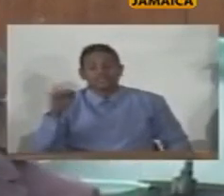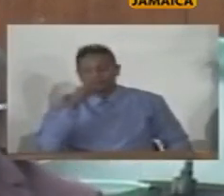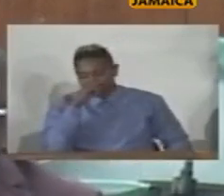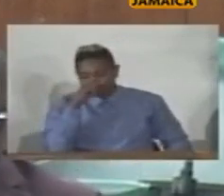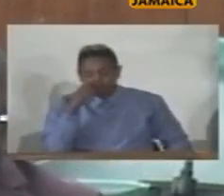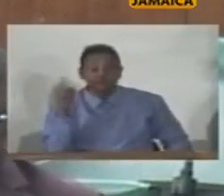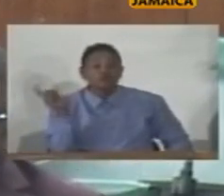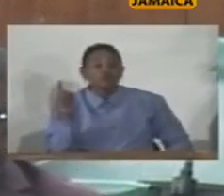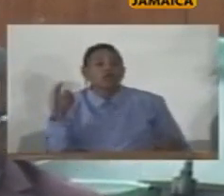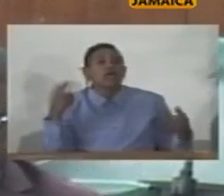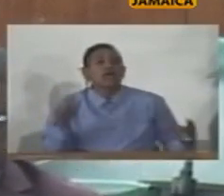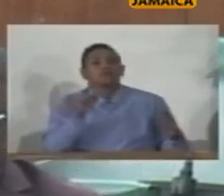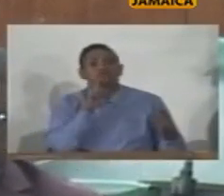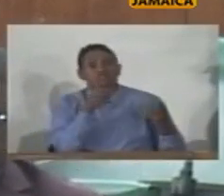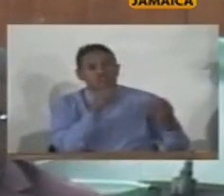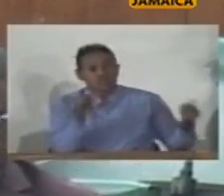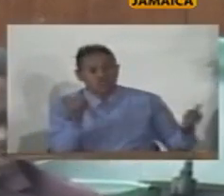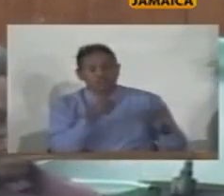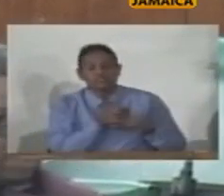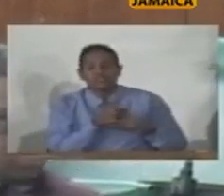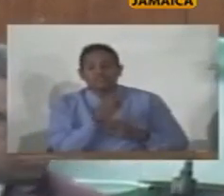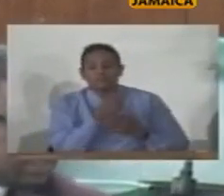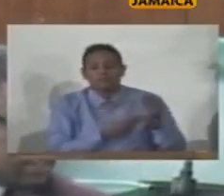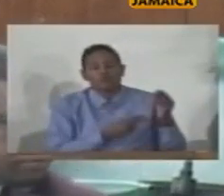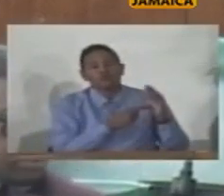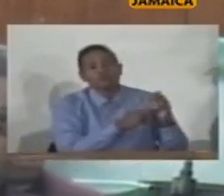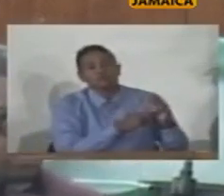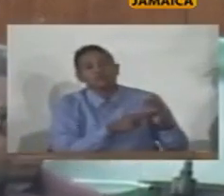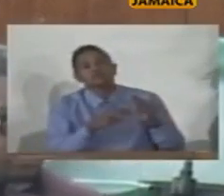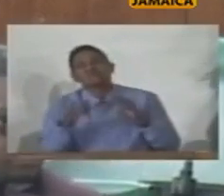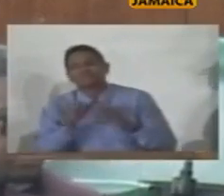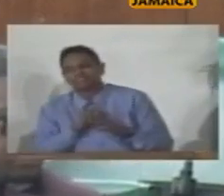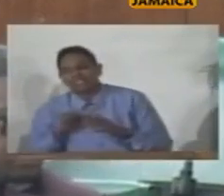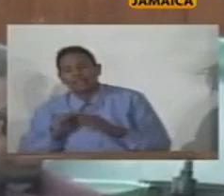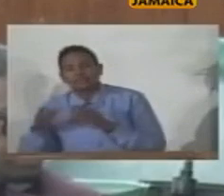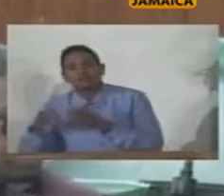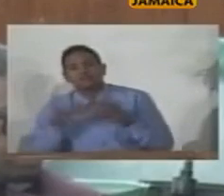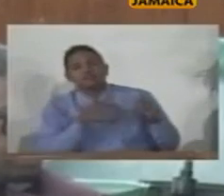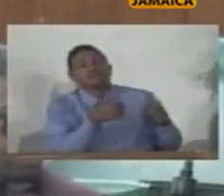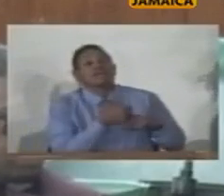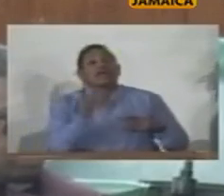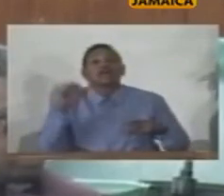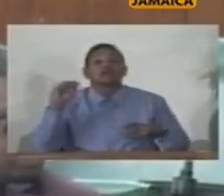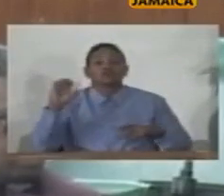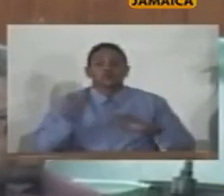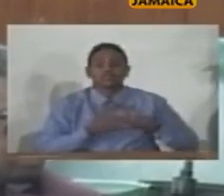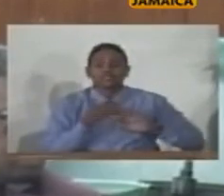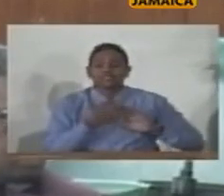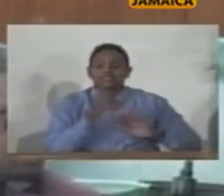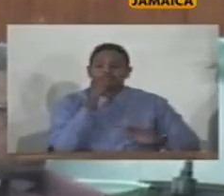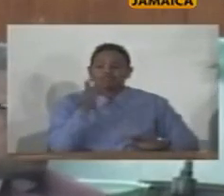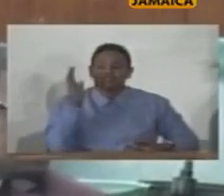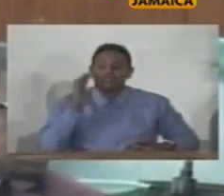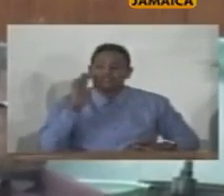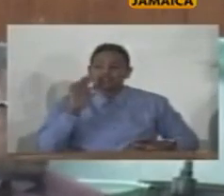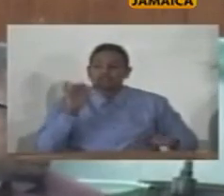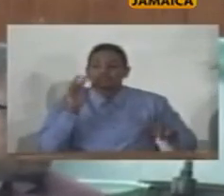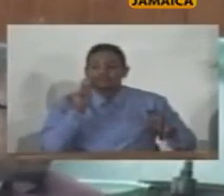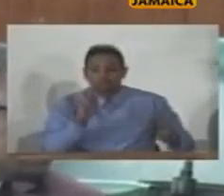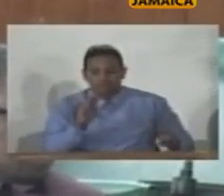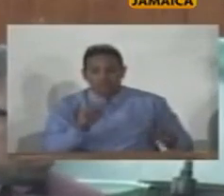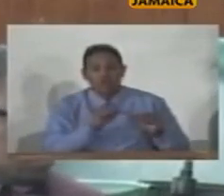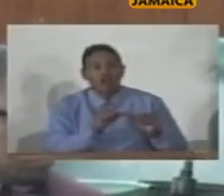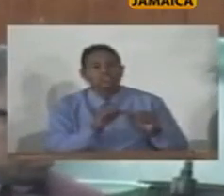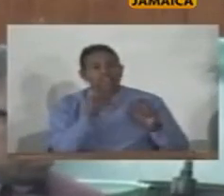and whereas it was resolved by both Houses of Parliament that the state of public emergency as aforementioned remain and continue in